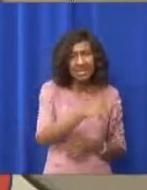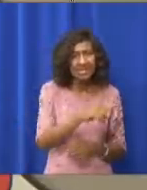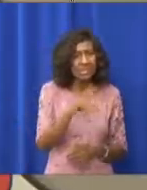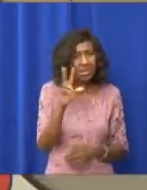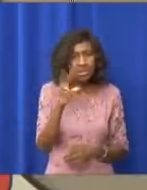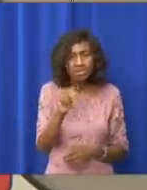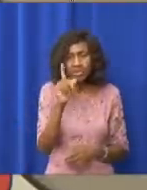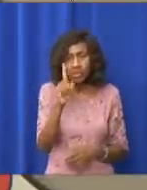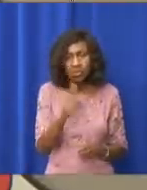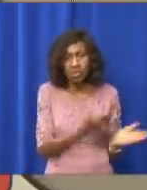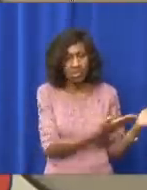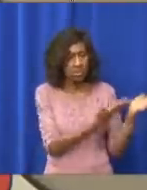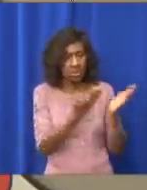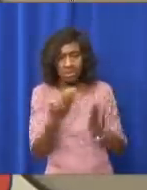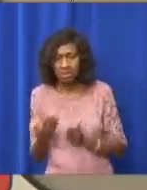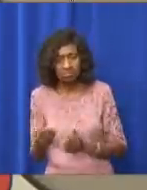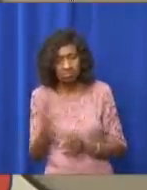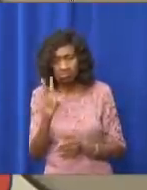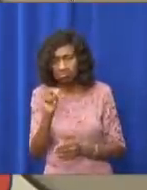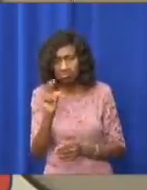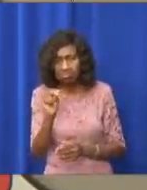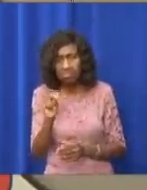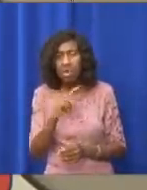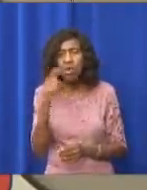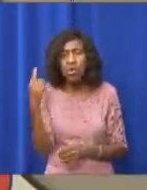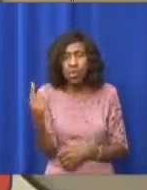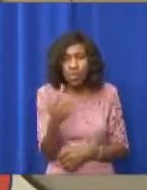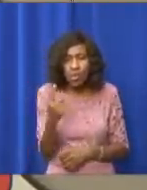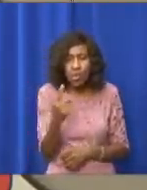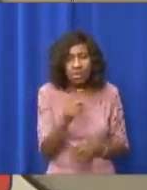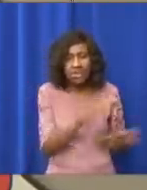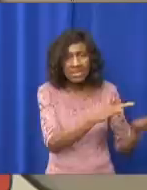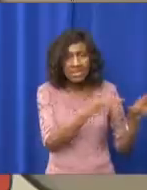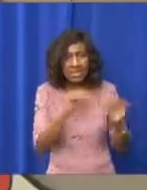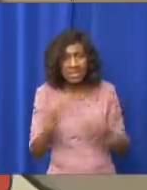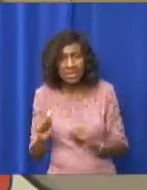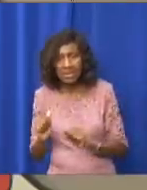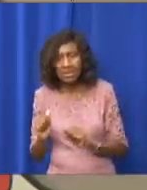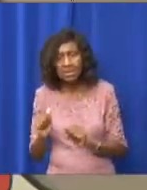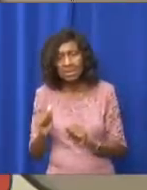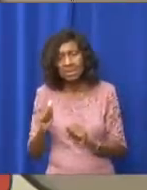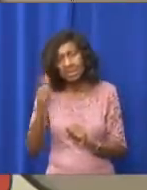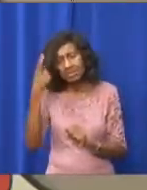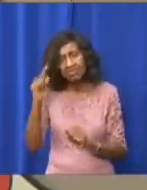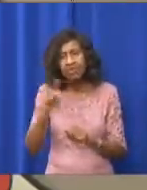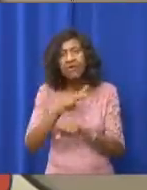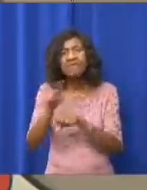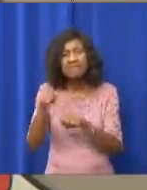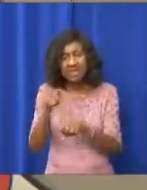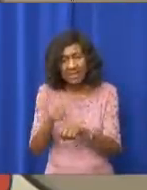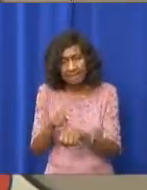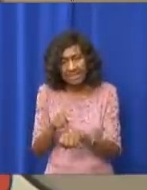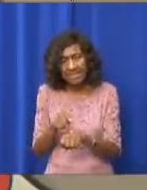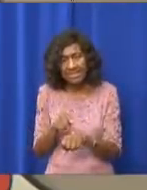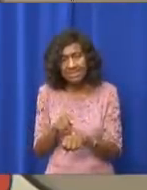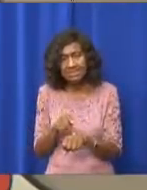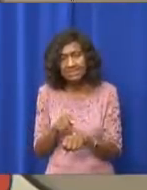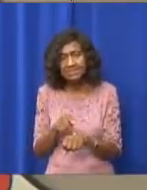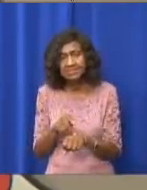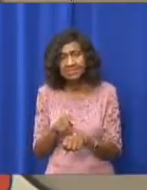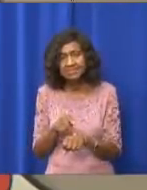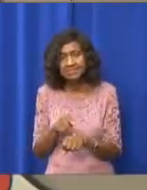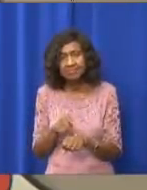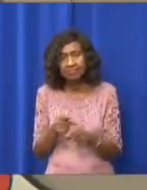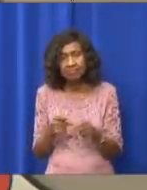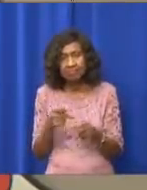anybody into our islands. It will be an evacuation flight for Philippine nationals who wish to return to Manila. The